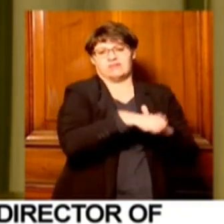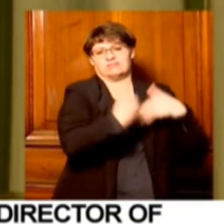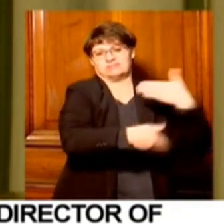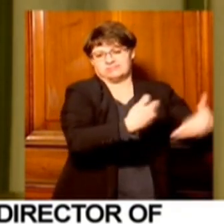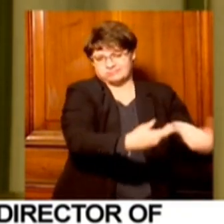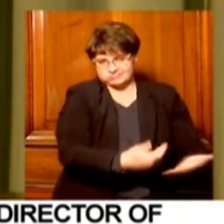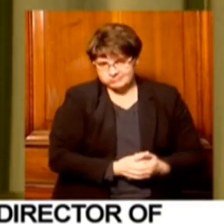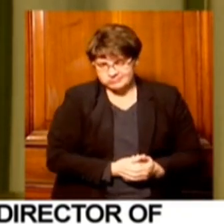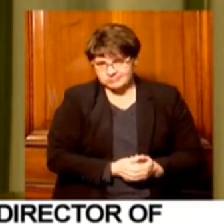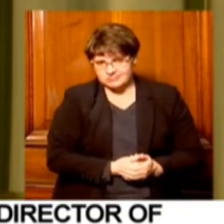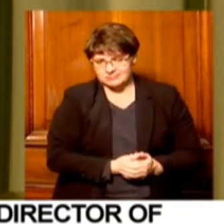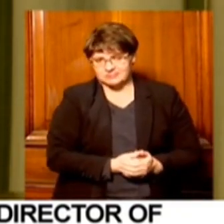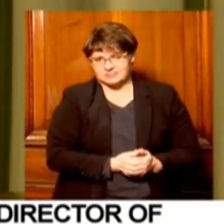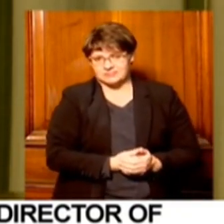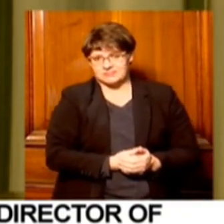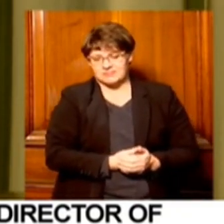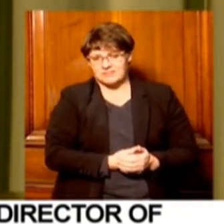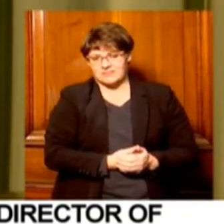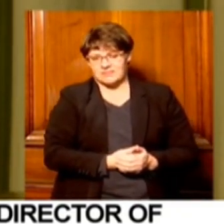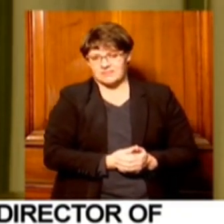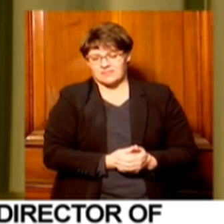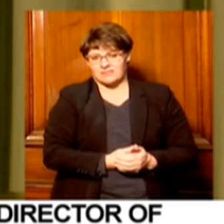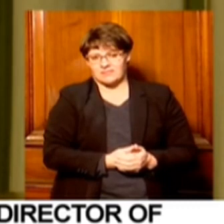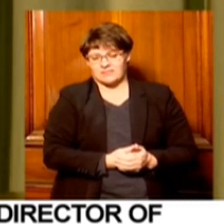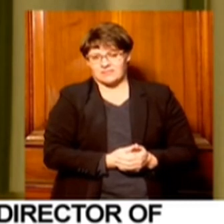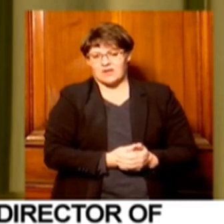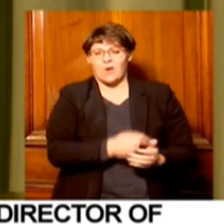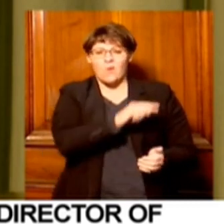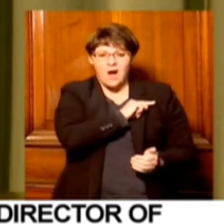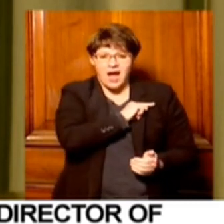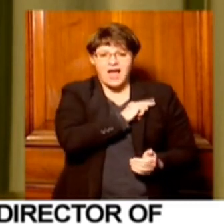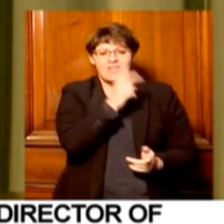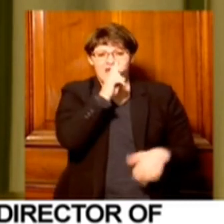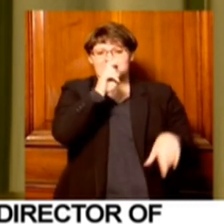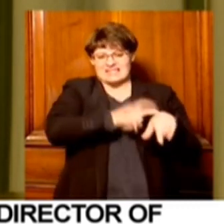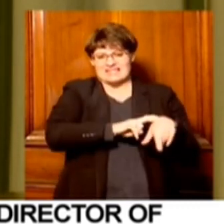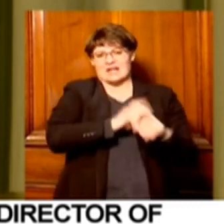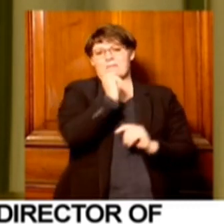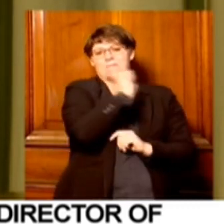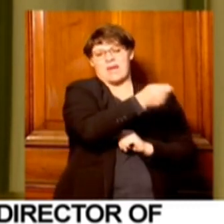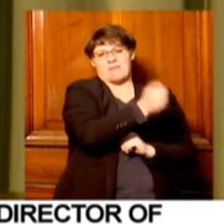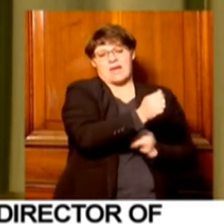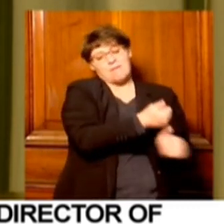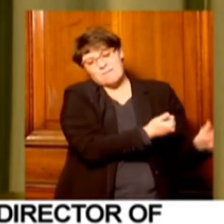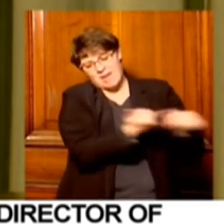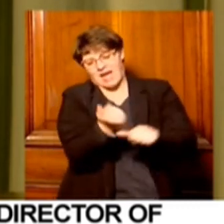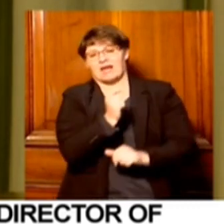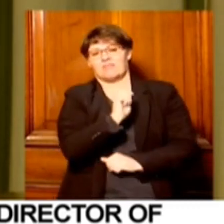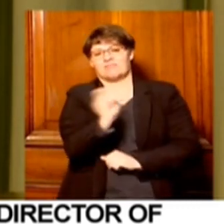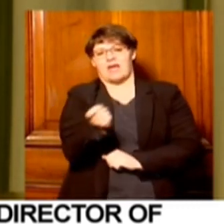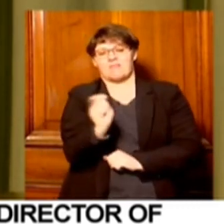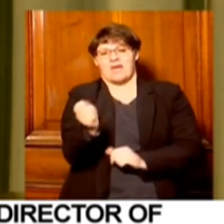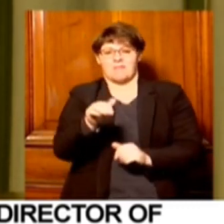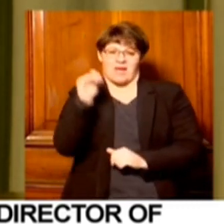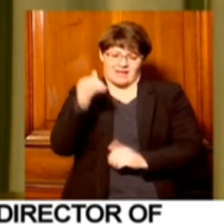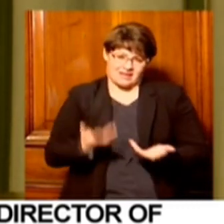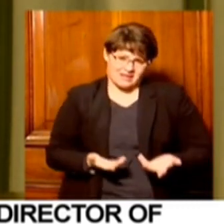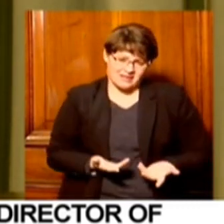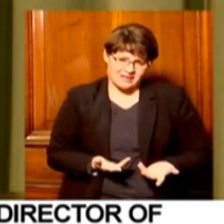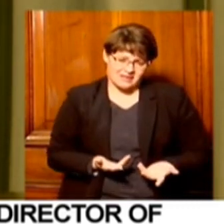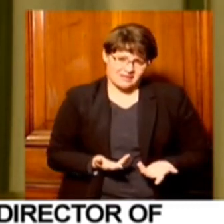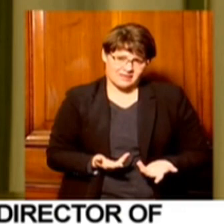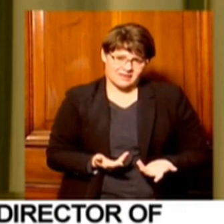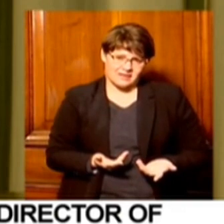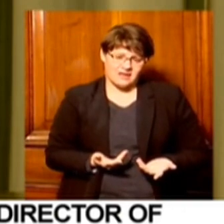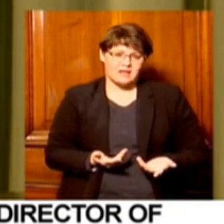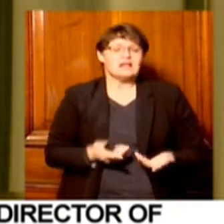particular when it comes to issues of debt and debt relief, and to provide